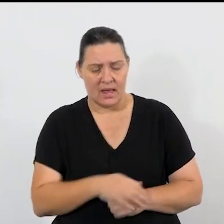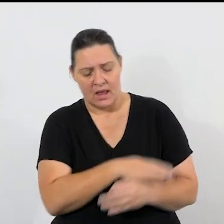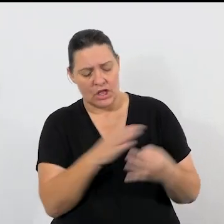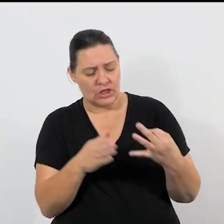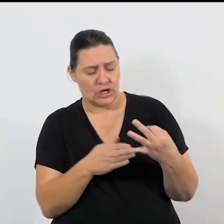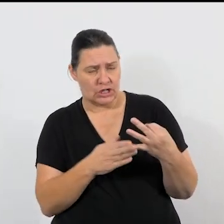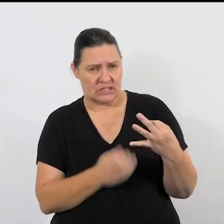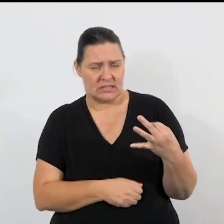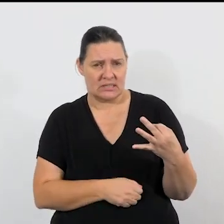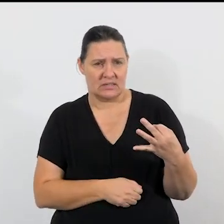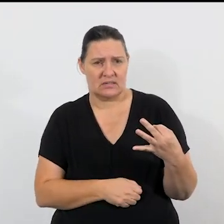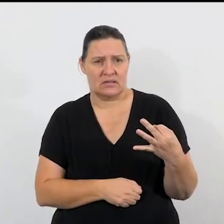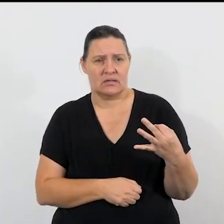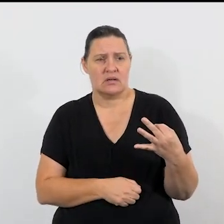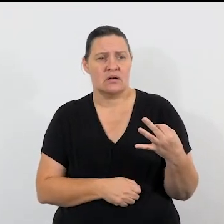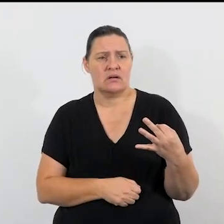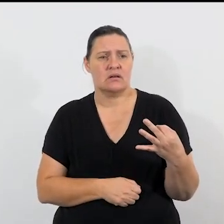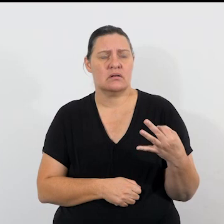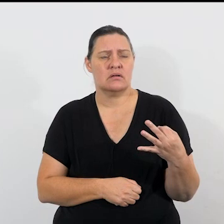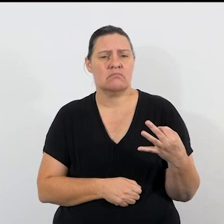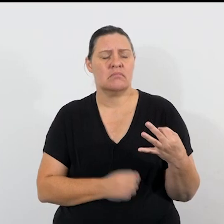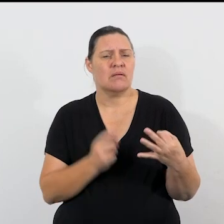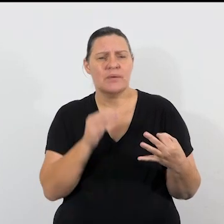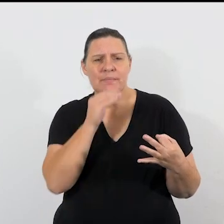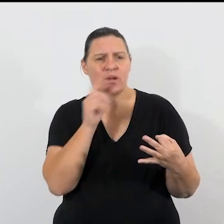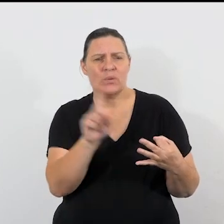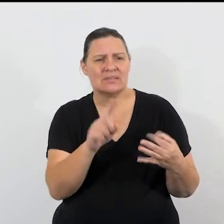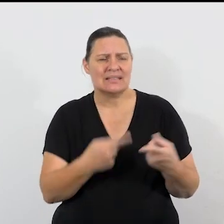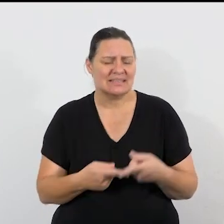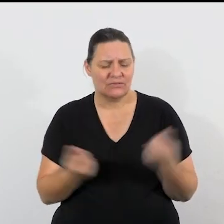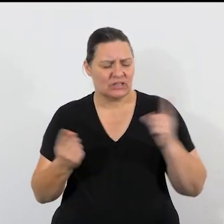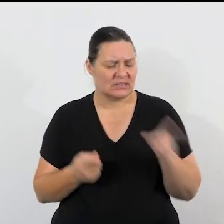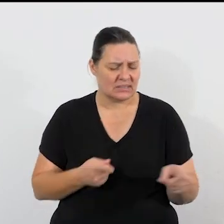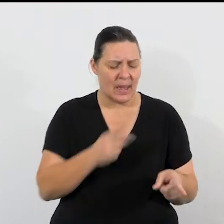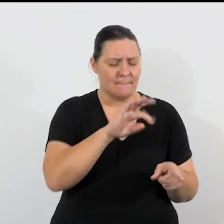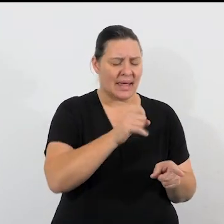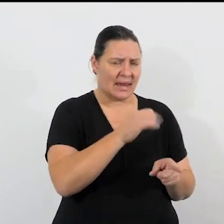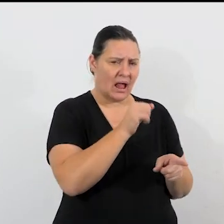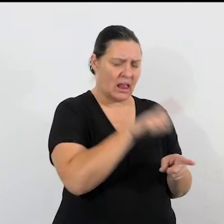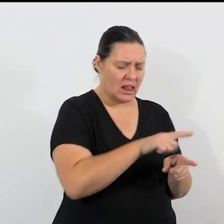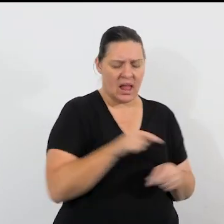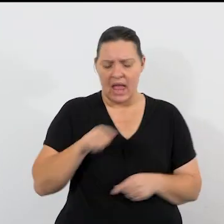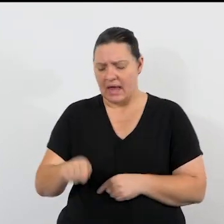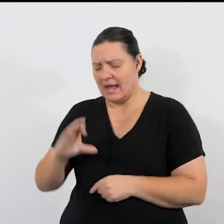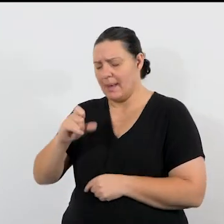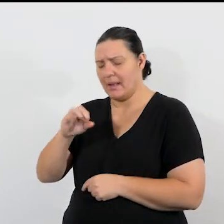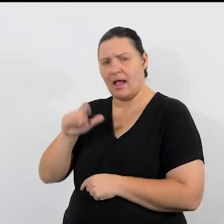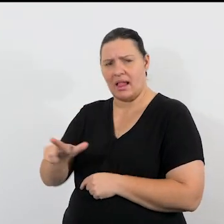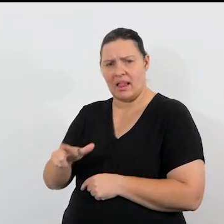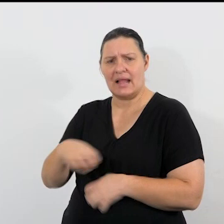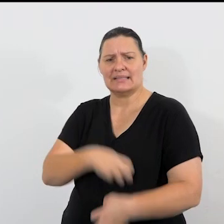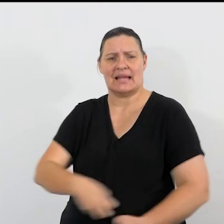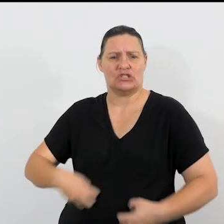question. And our third question says, distinguish between mechanical and